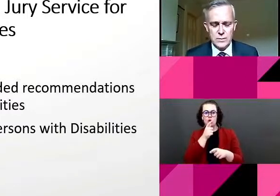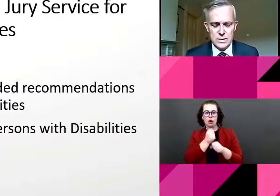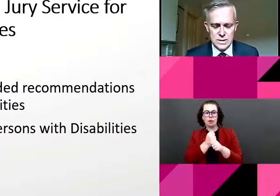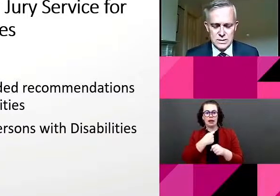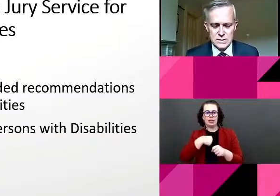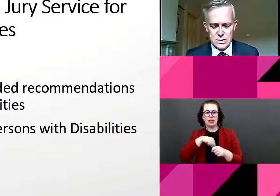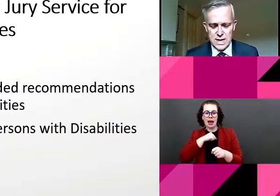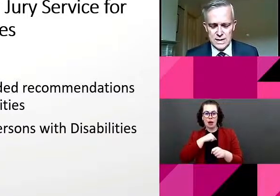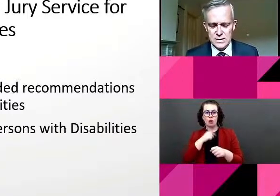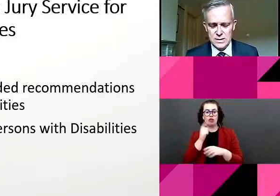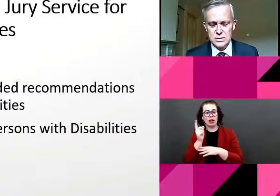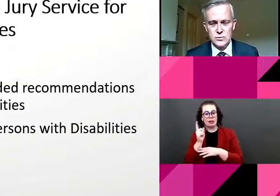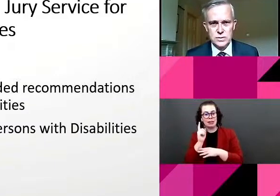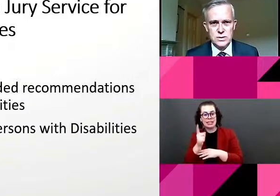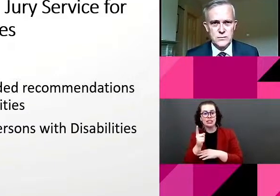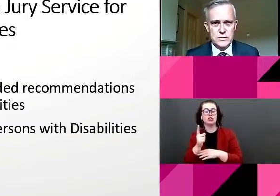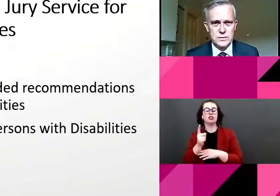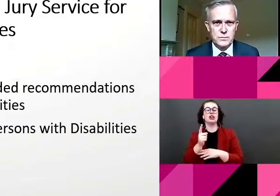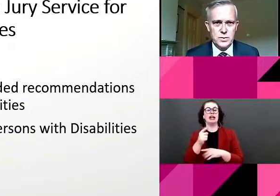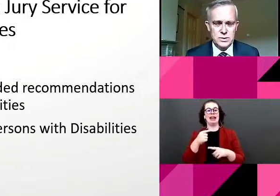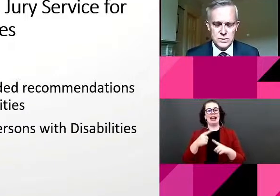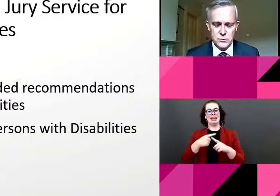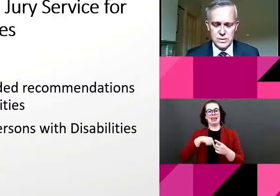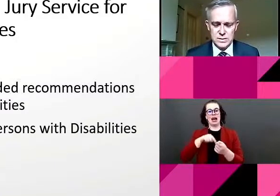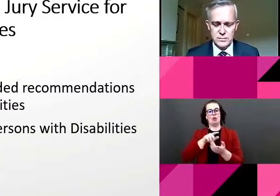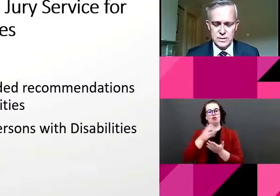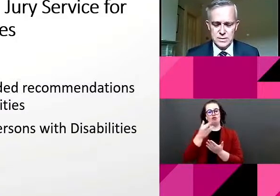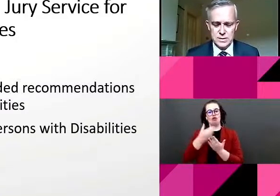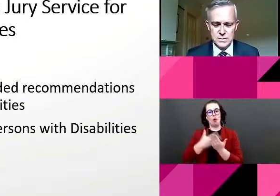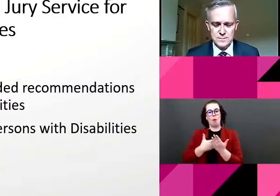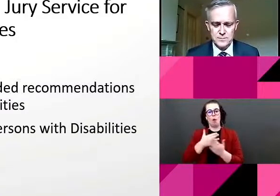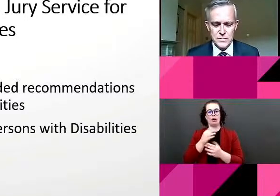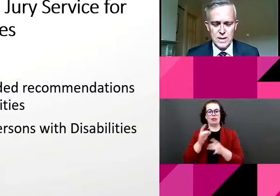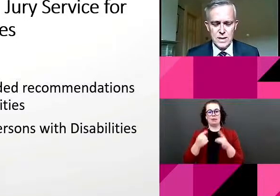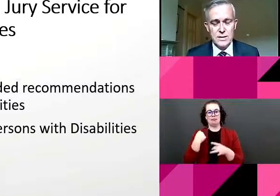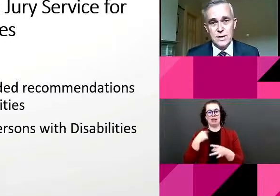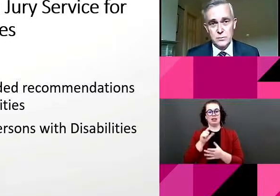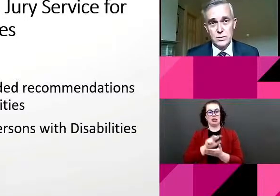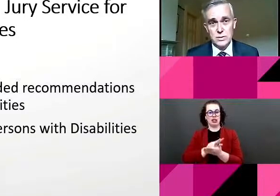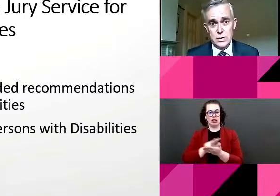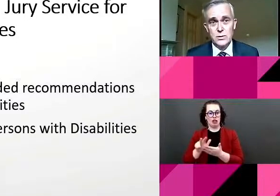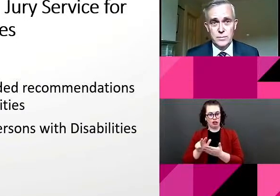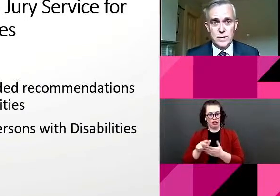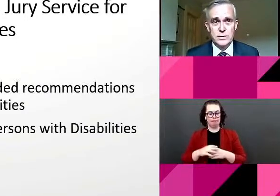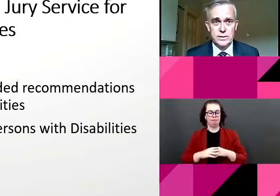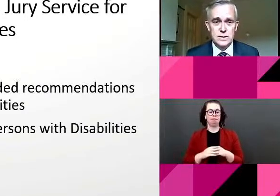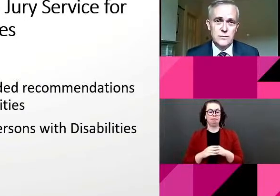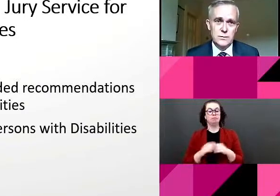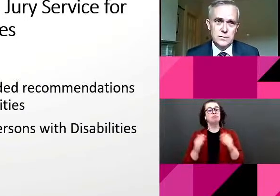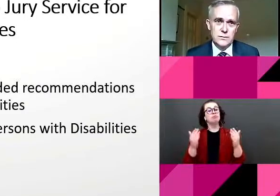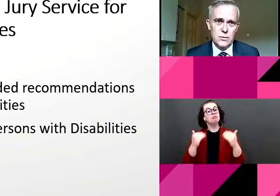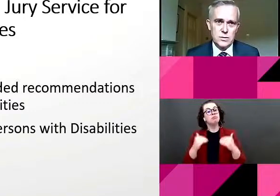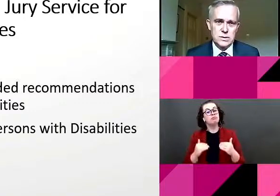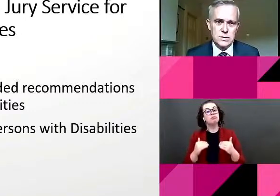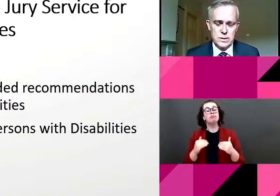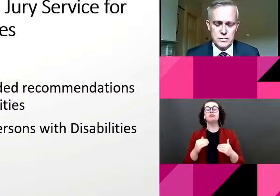included recommendations on access to jury service for persons with disabilities. Then I'm going to talk about the influence, of course, of